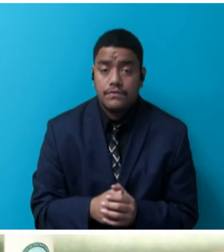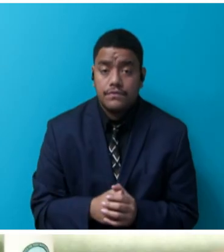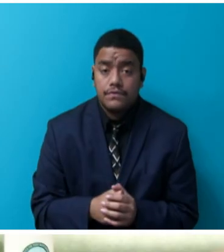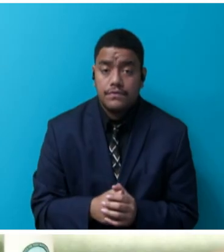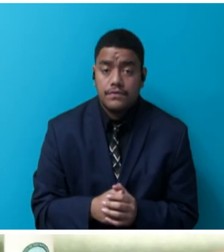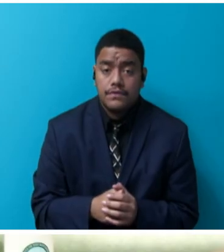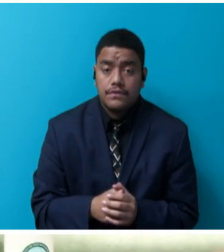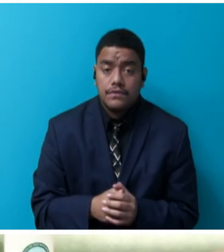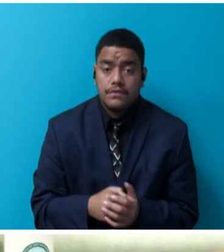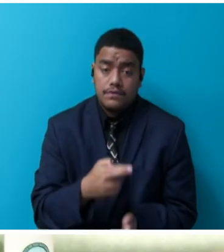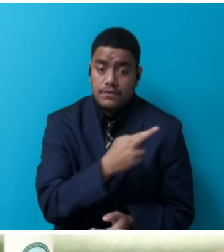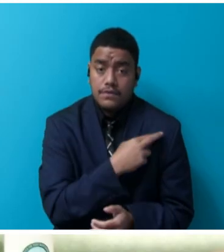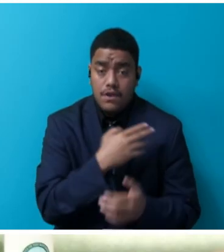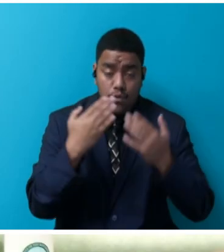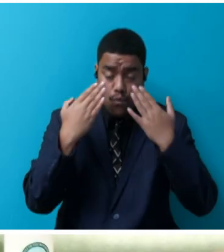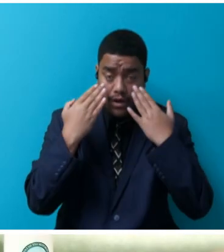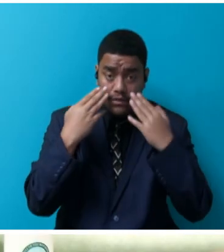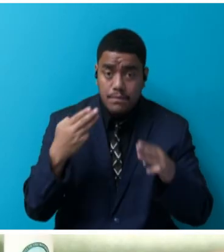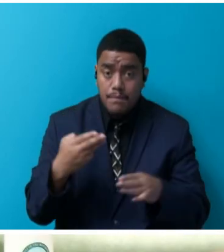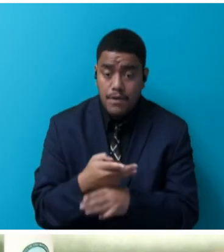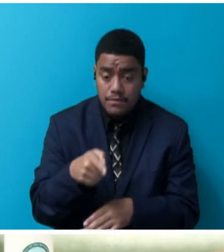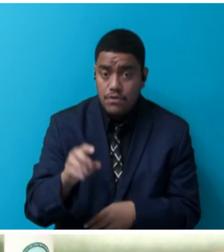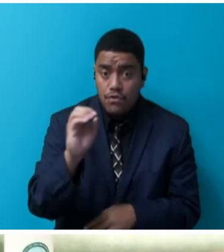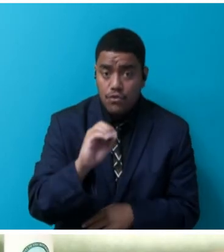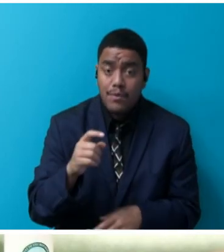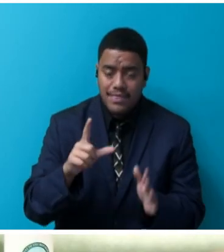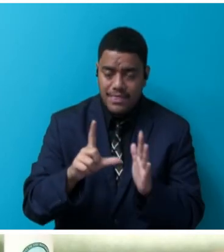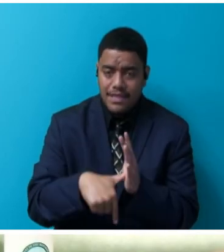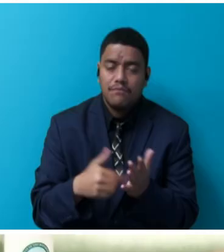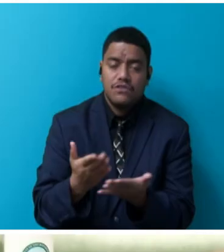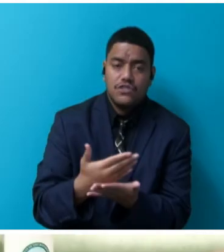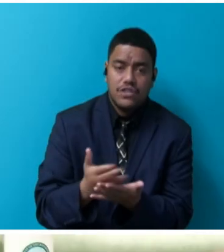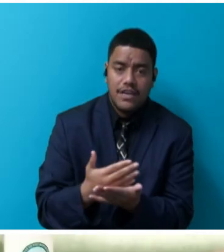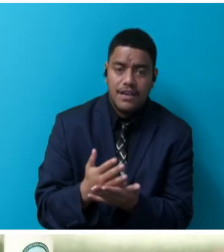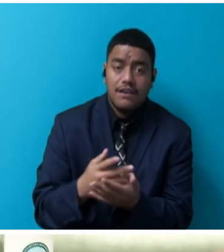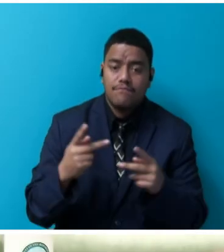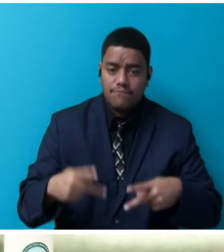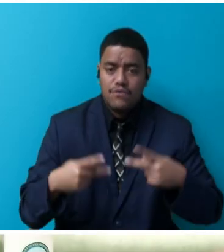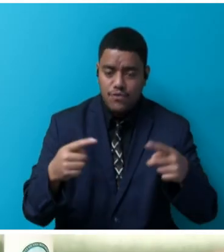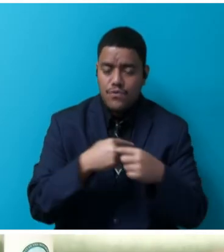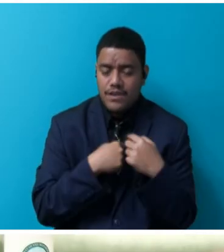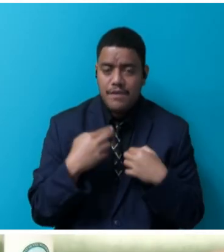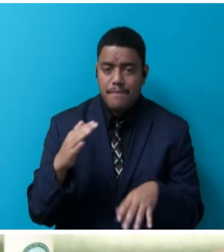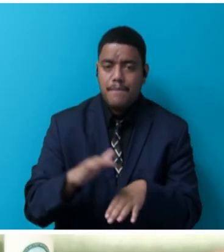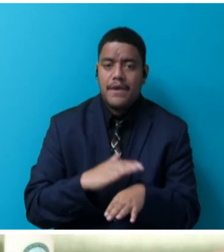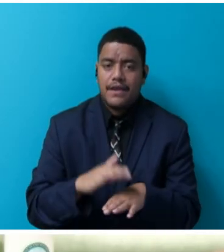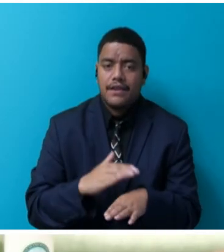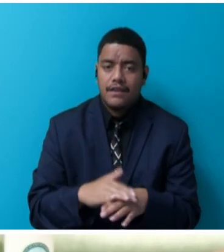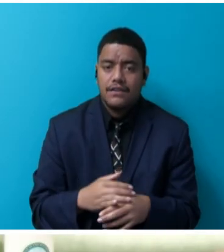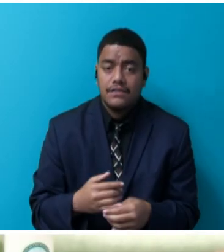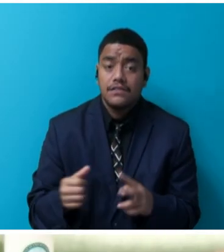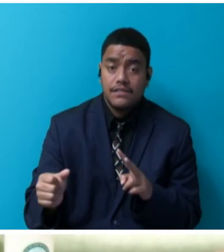Cyber Security Awareness Month, I believe it is timely to share the progress we are making. I will also